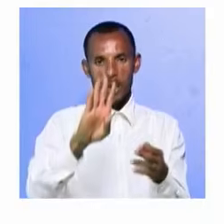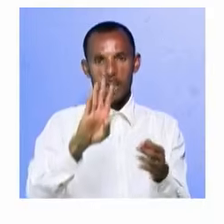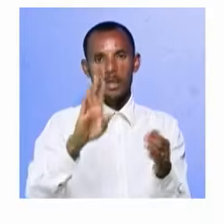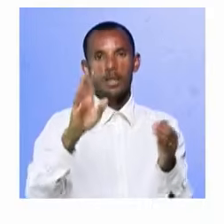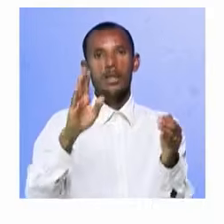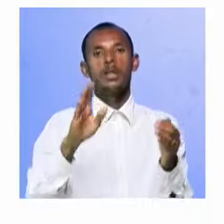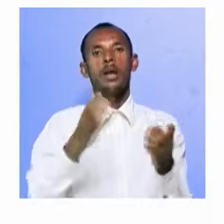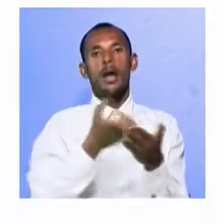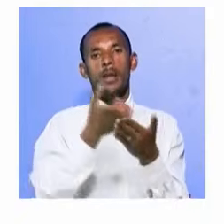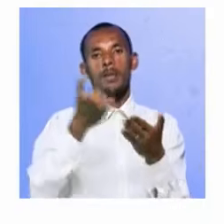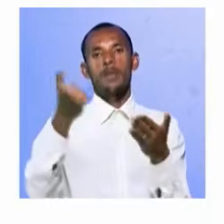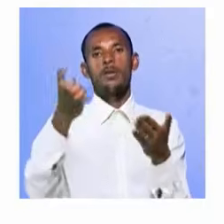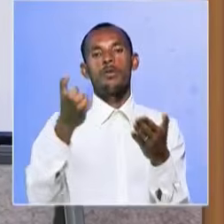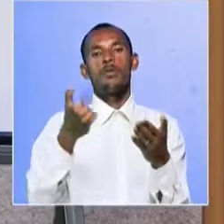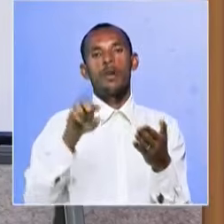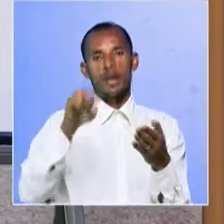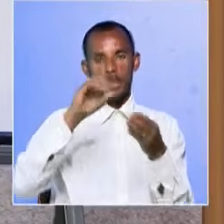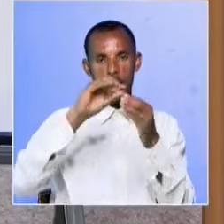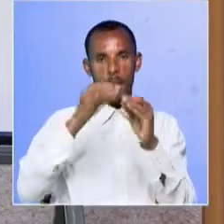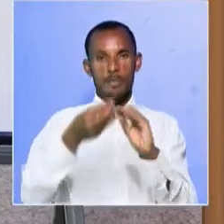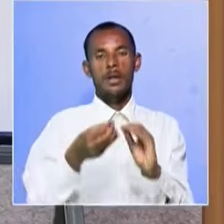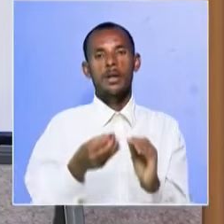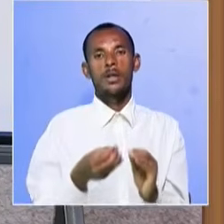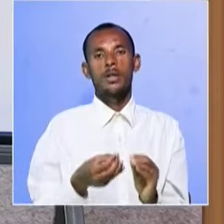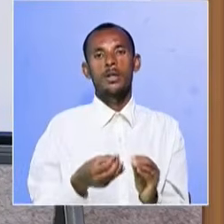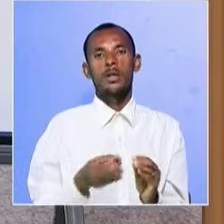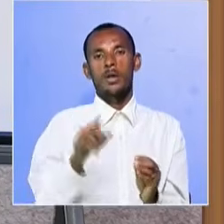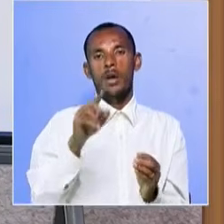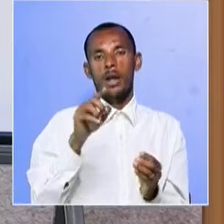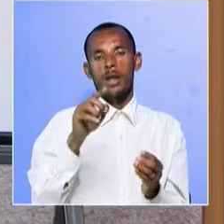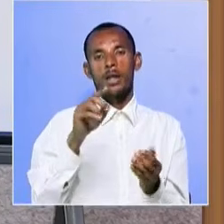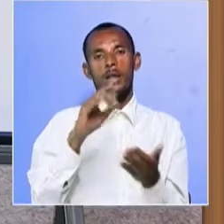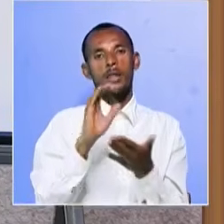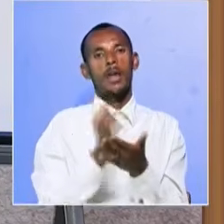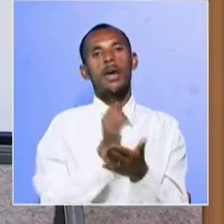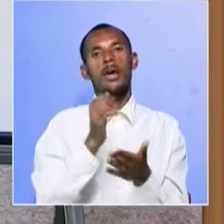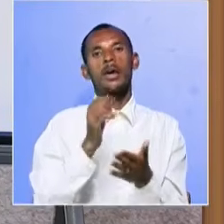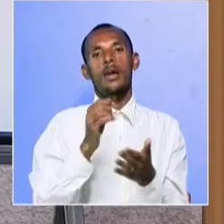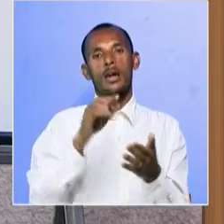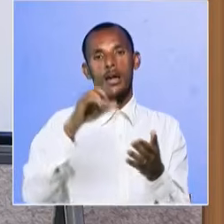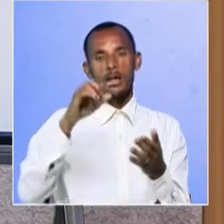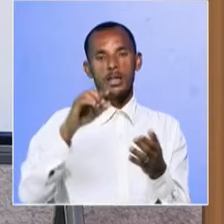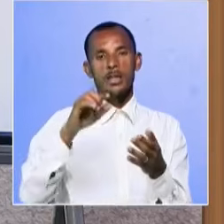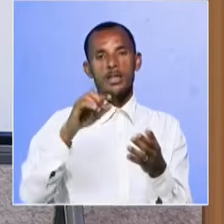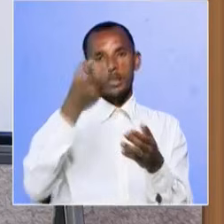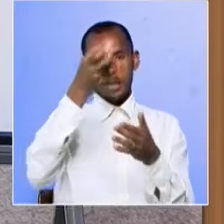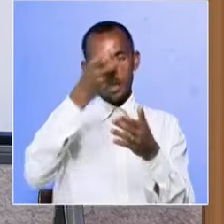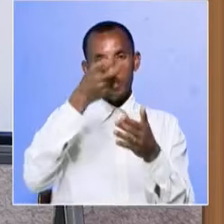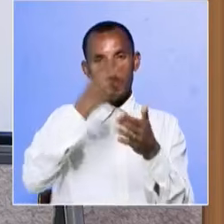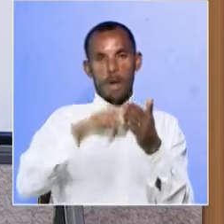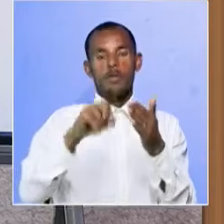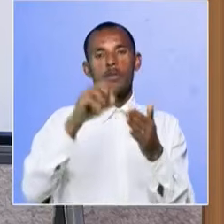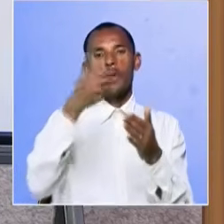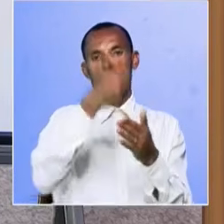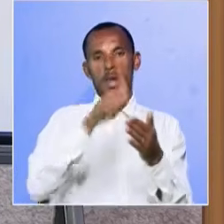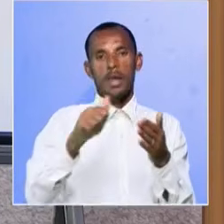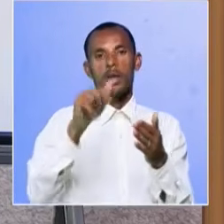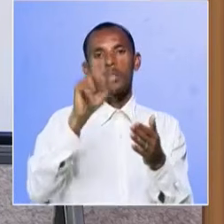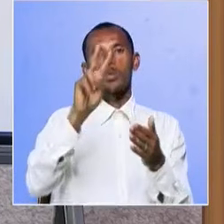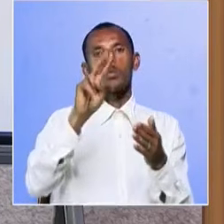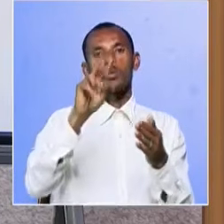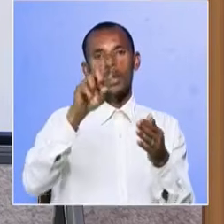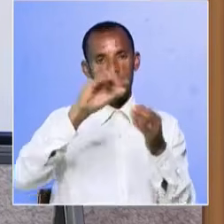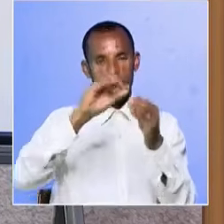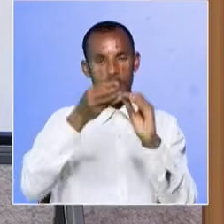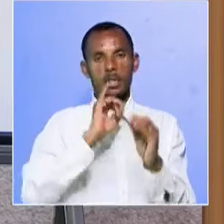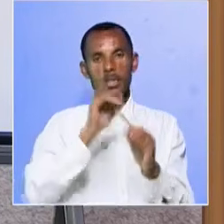of rational numbers, okay? You can take any two rational number. The product of any two rational number is, again, a rational